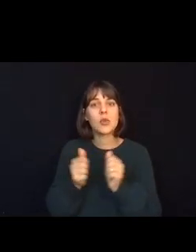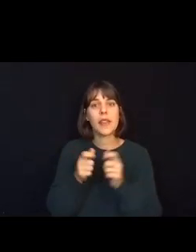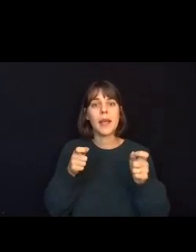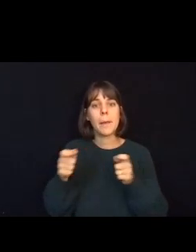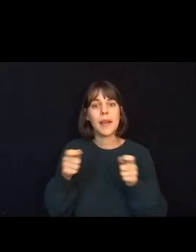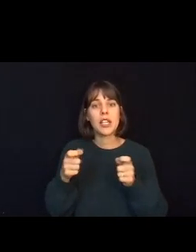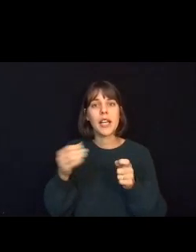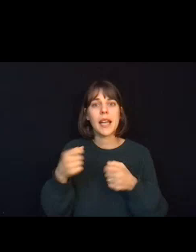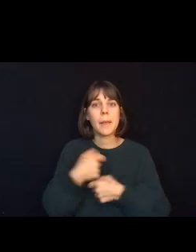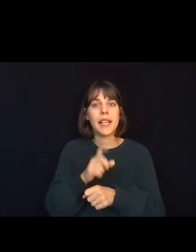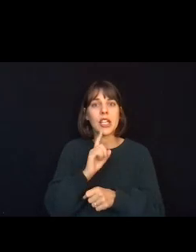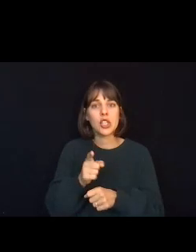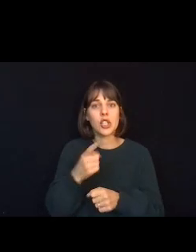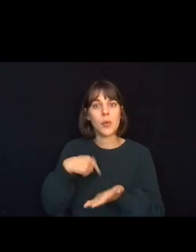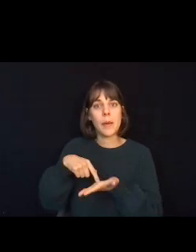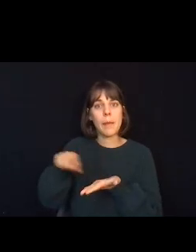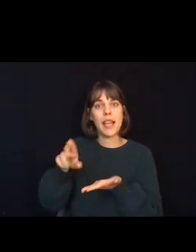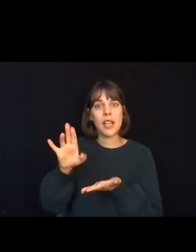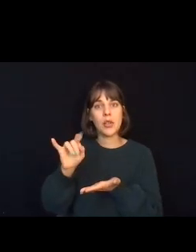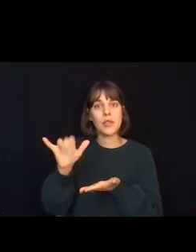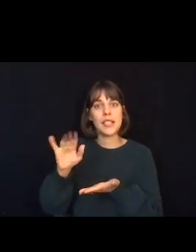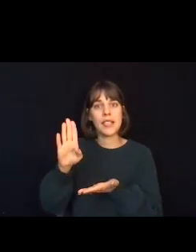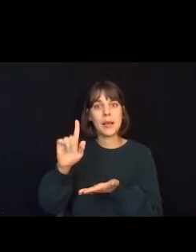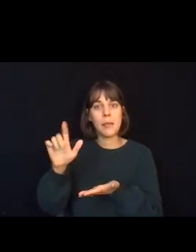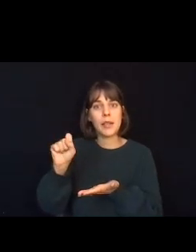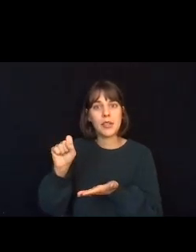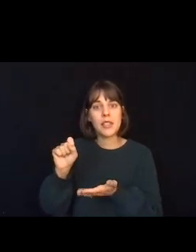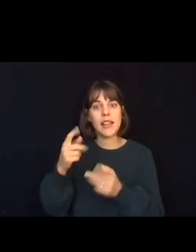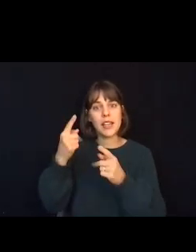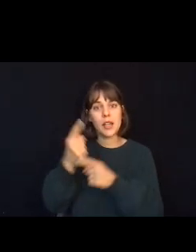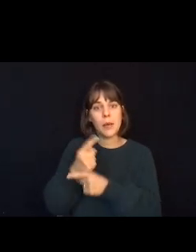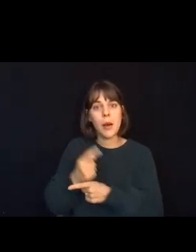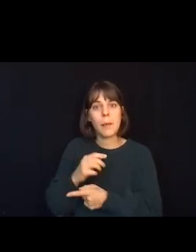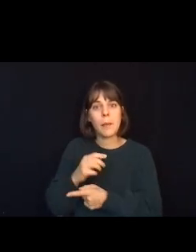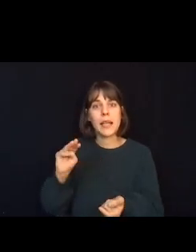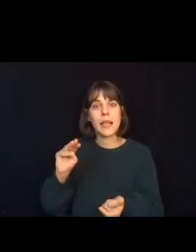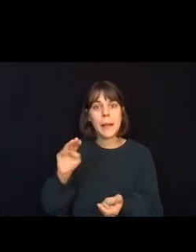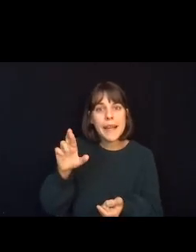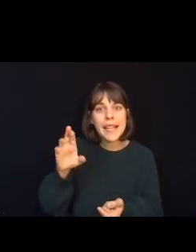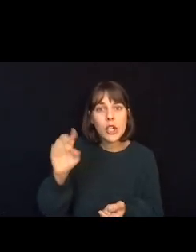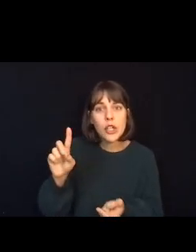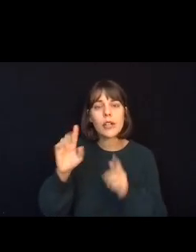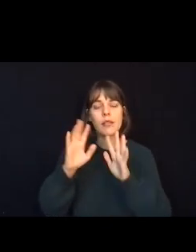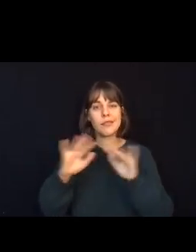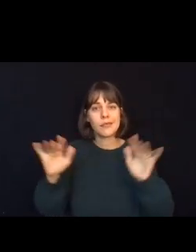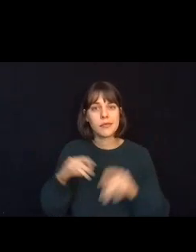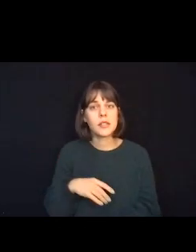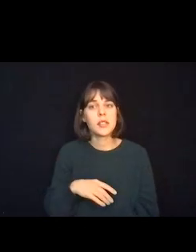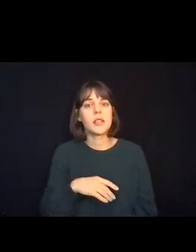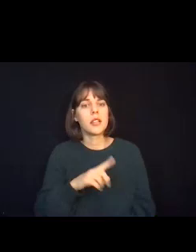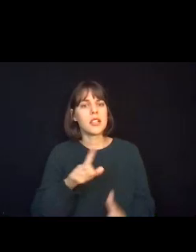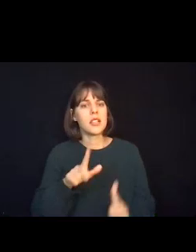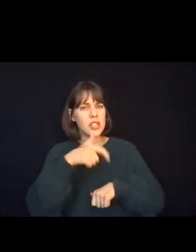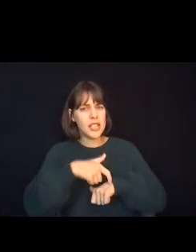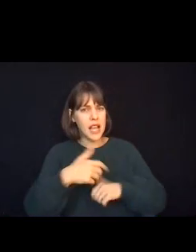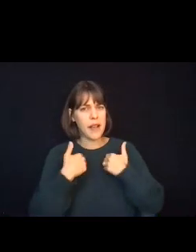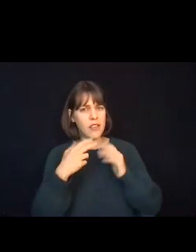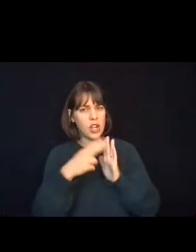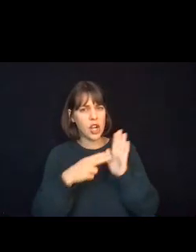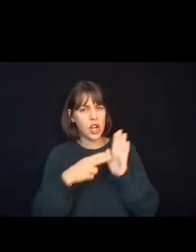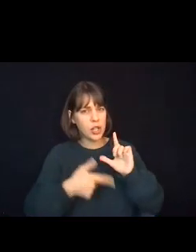managing and making sure that we pay our utility bills and that they're properly metered, et cetera. Okay. Is this their first time having